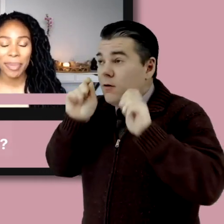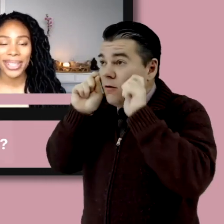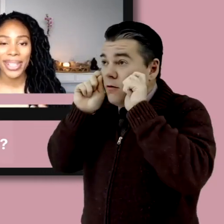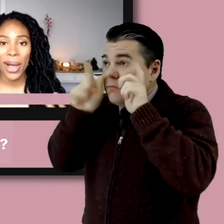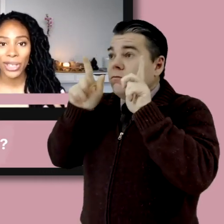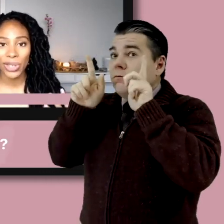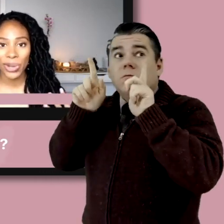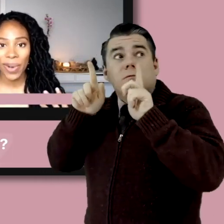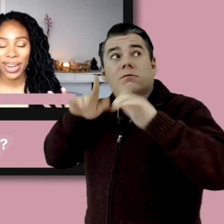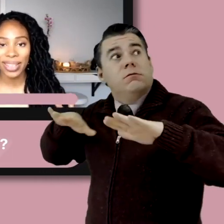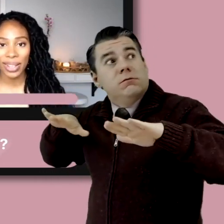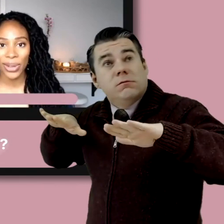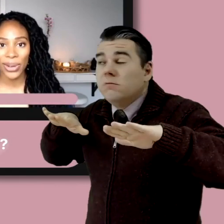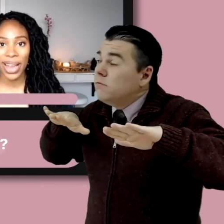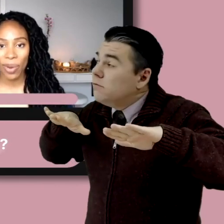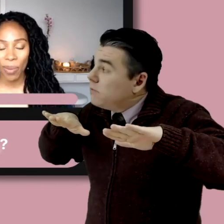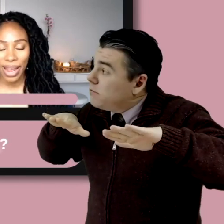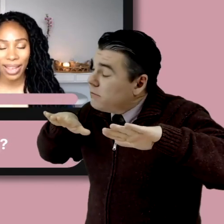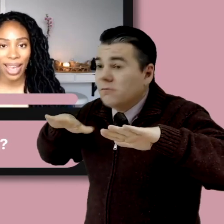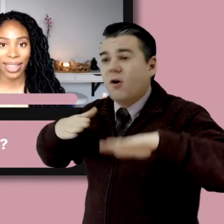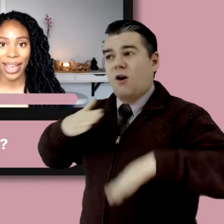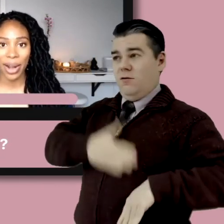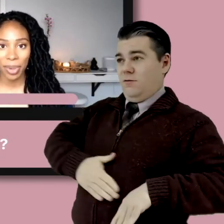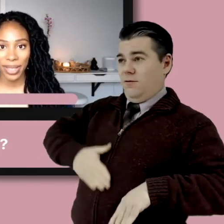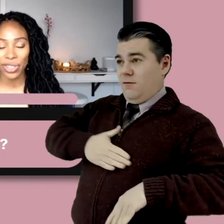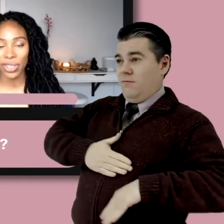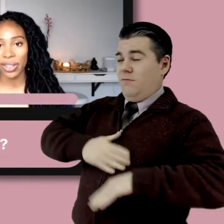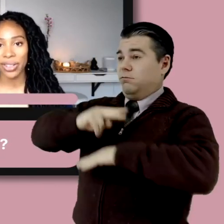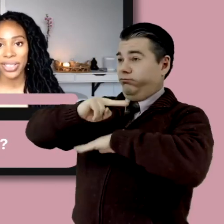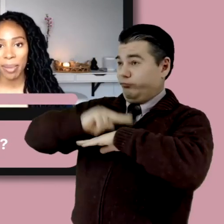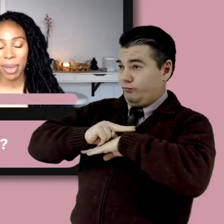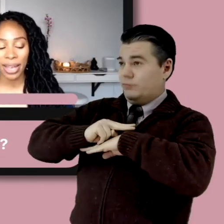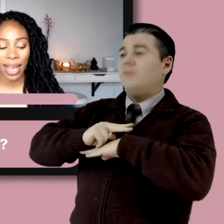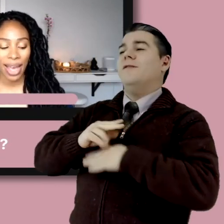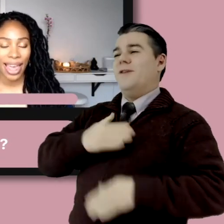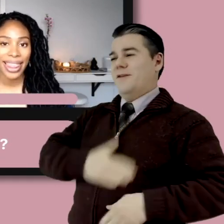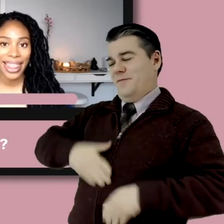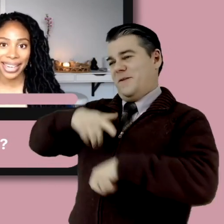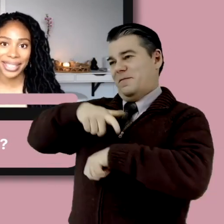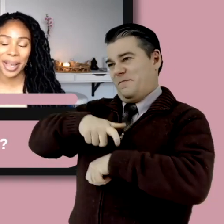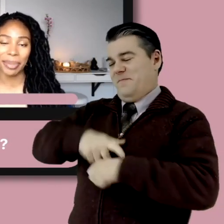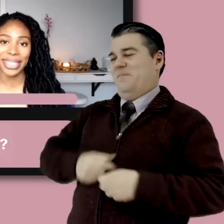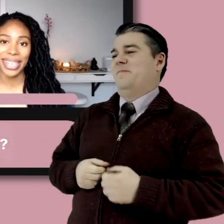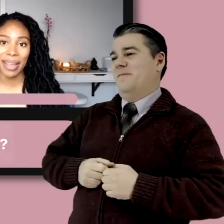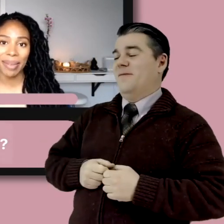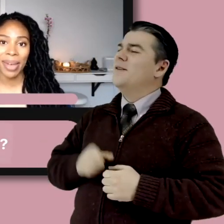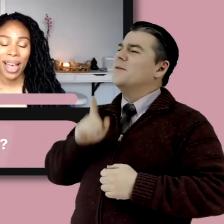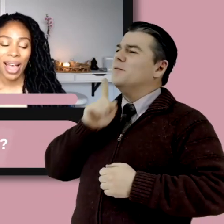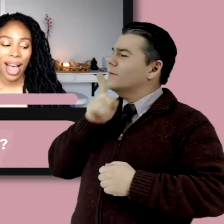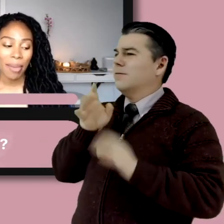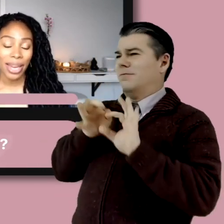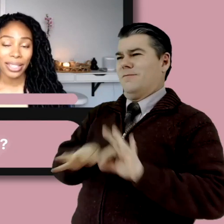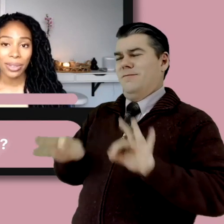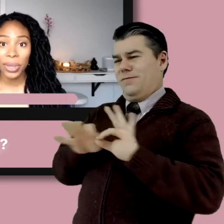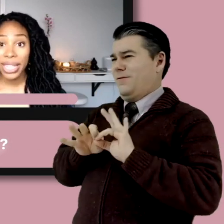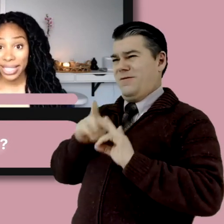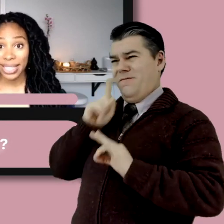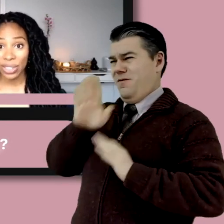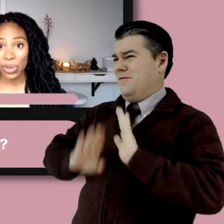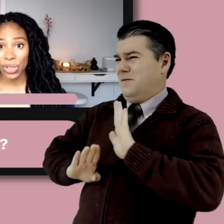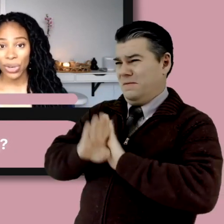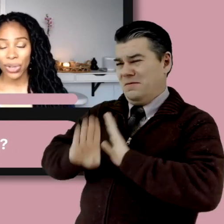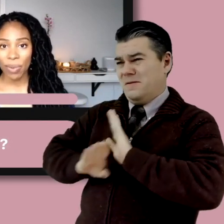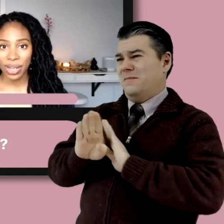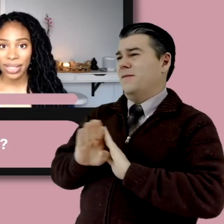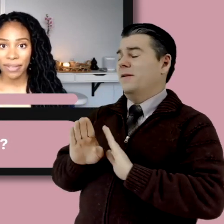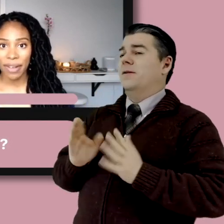asleep, but as long as your little one is alert and awake and they are positioned on their stomach, that is tummy time. And it's really essential